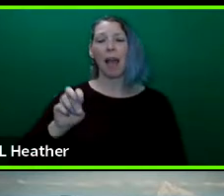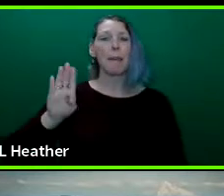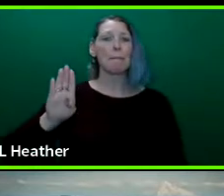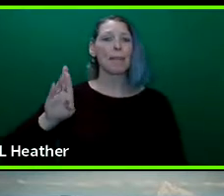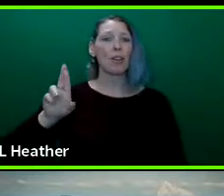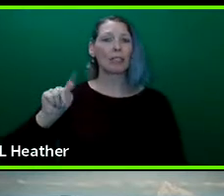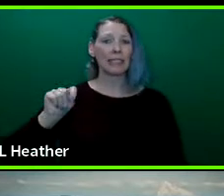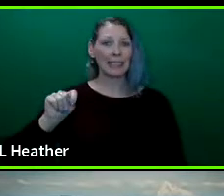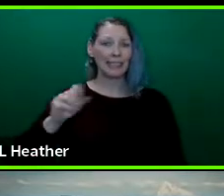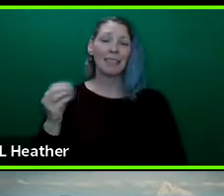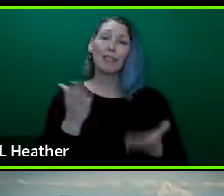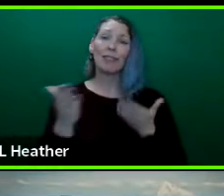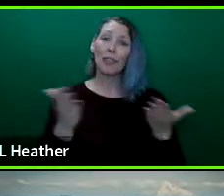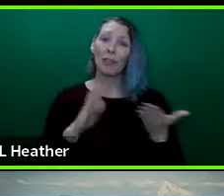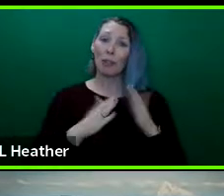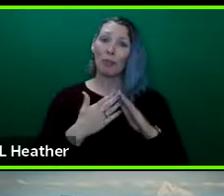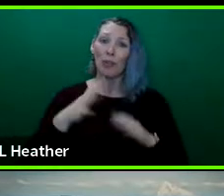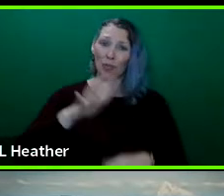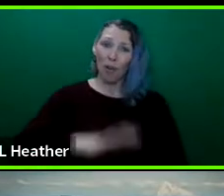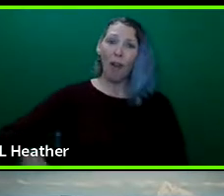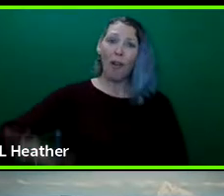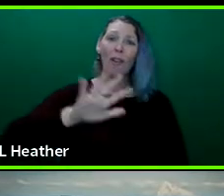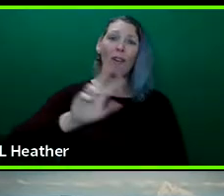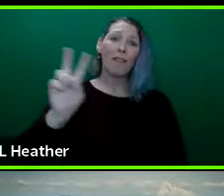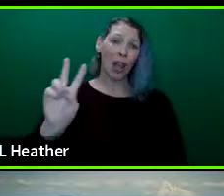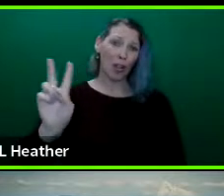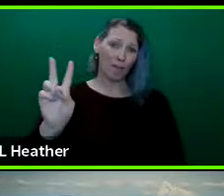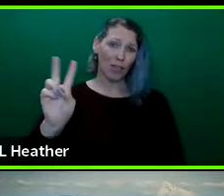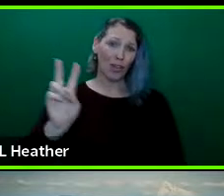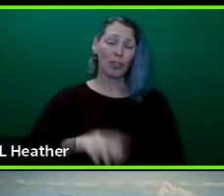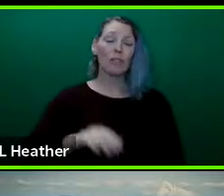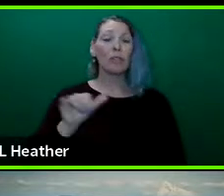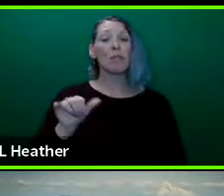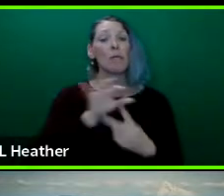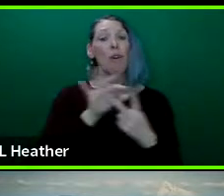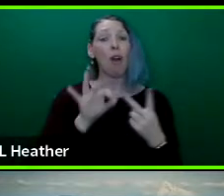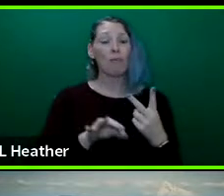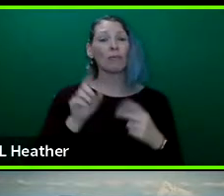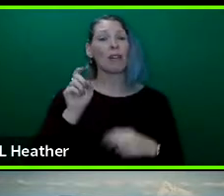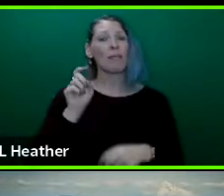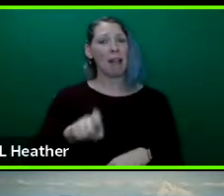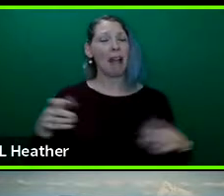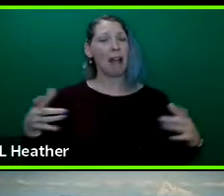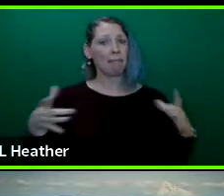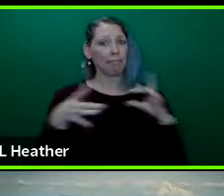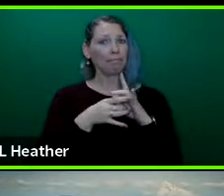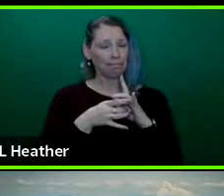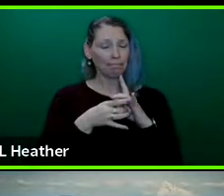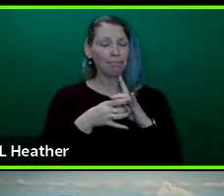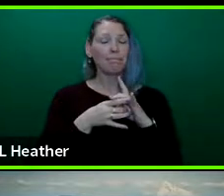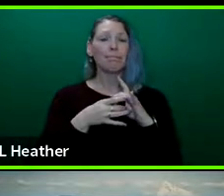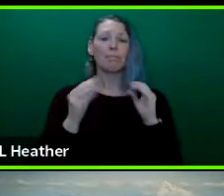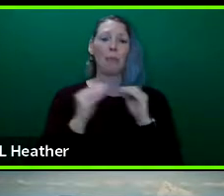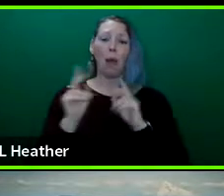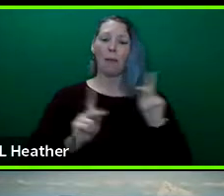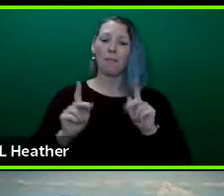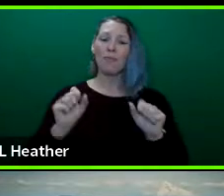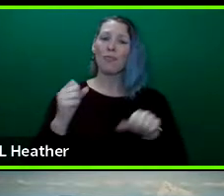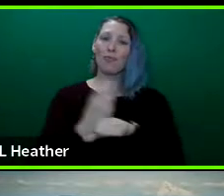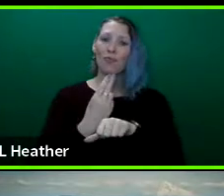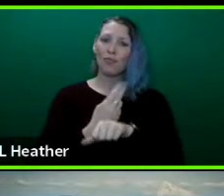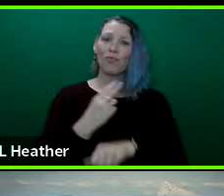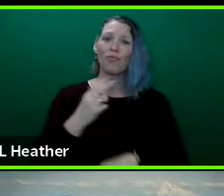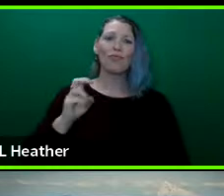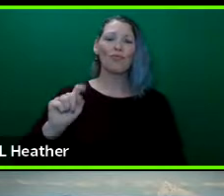and it serves communities throughout Vancouver. The option most seamlessly links C-Tran and TriMet systems, allowing more people to use transit